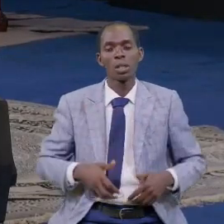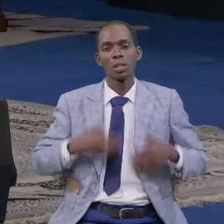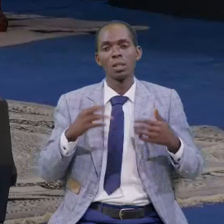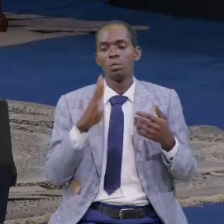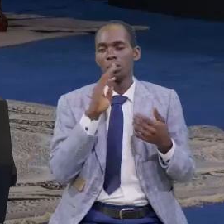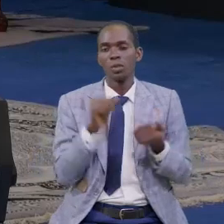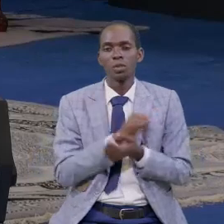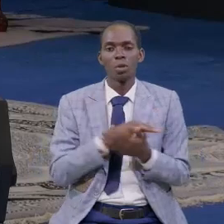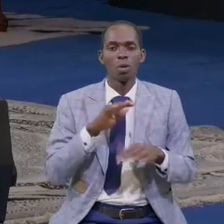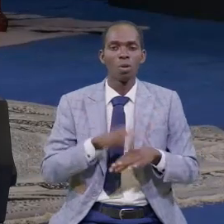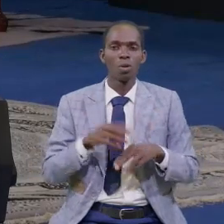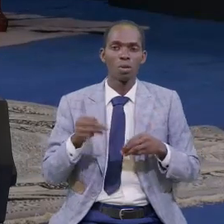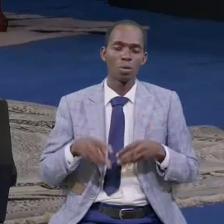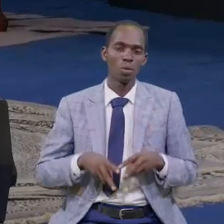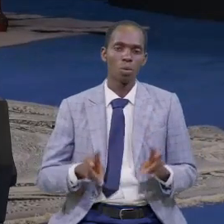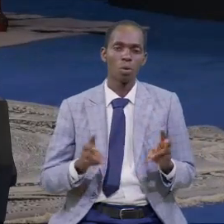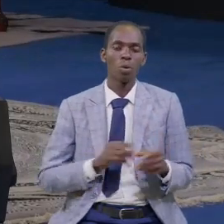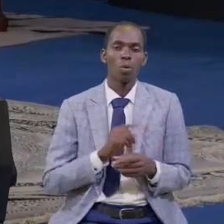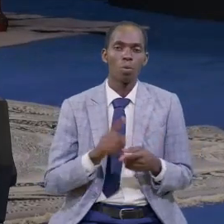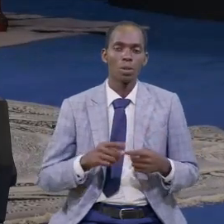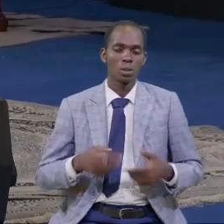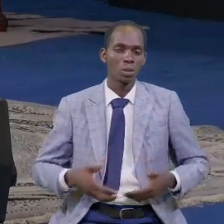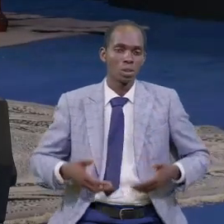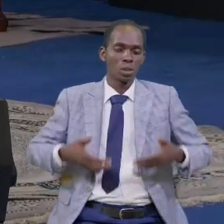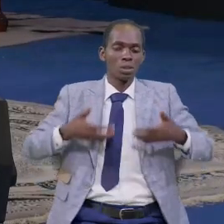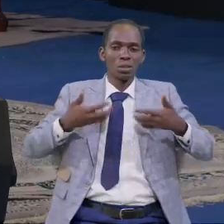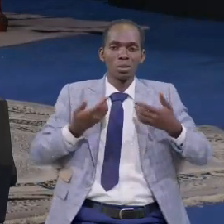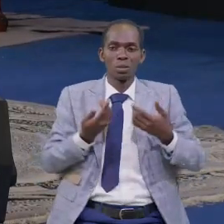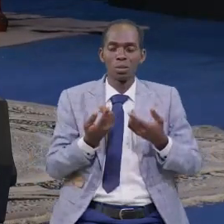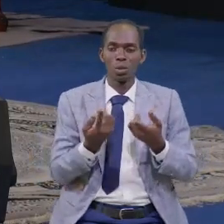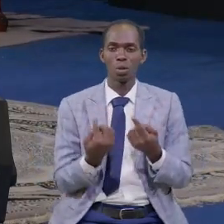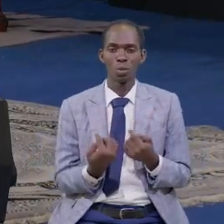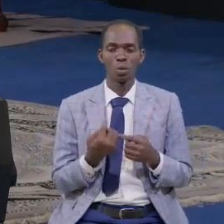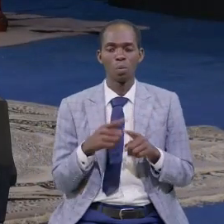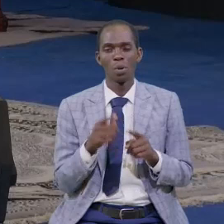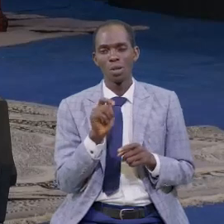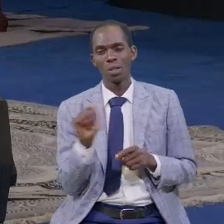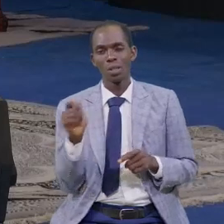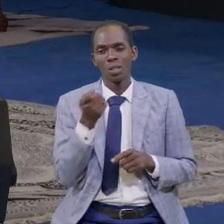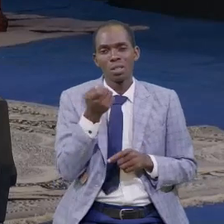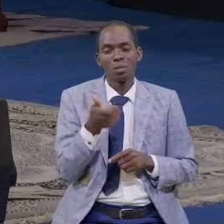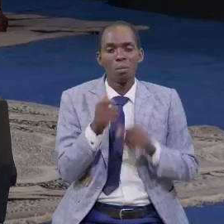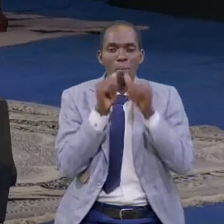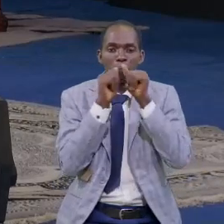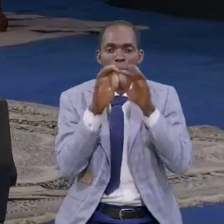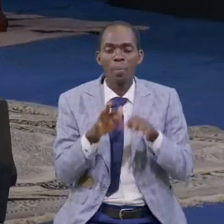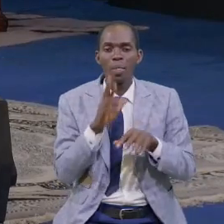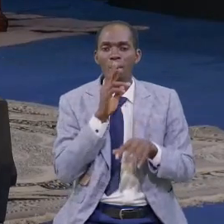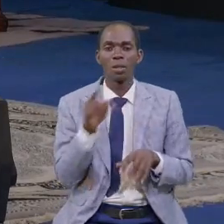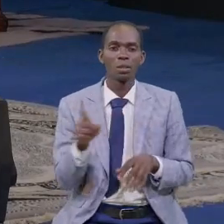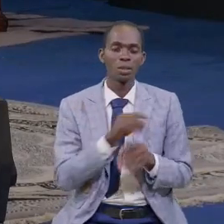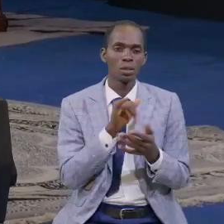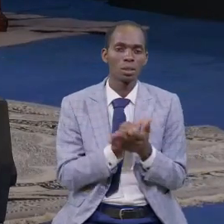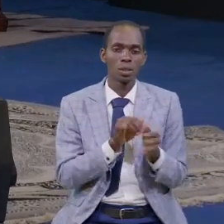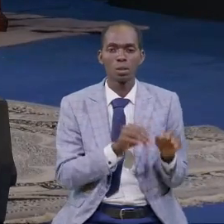is kindled but a little. Blessed are all they that put their trust